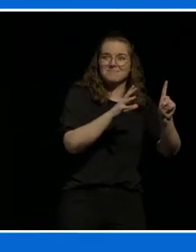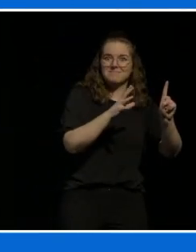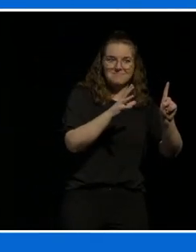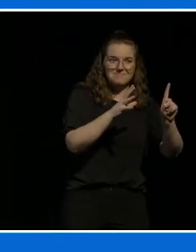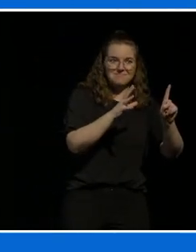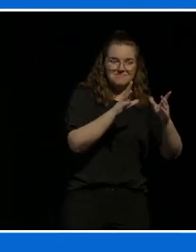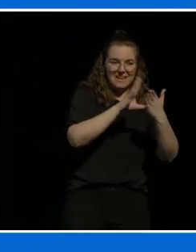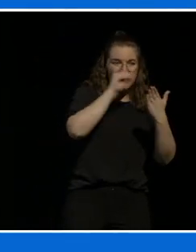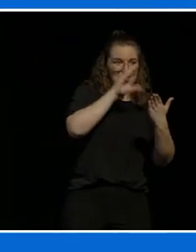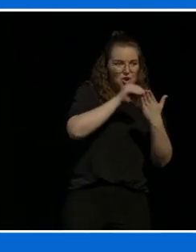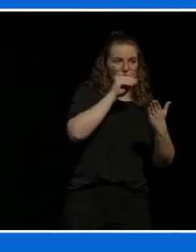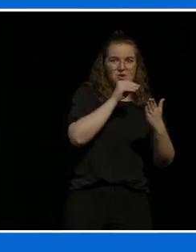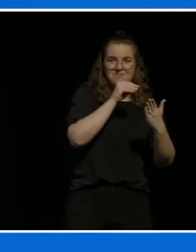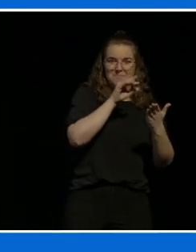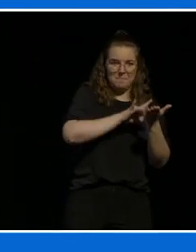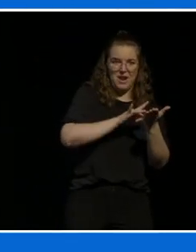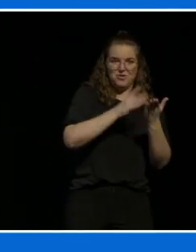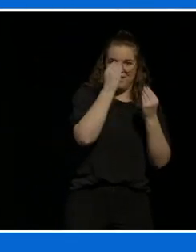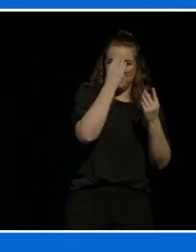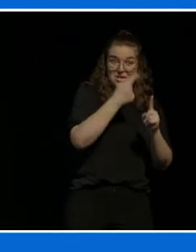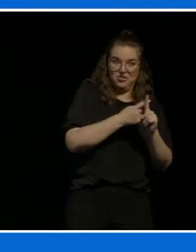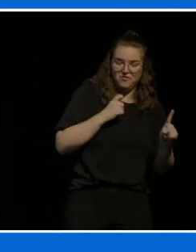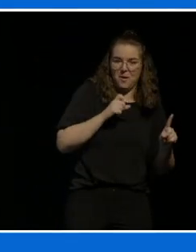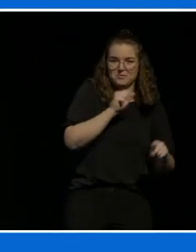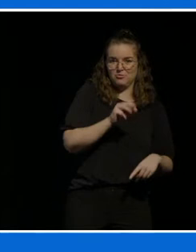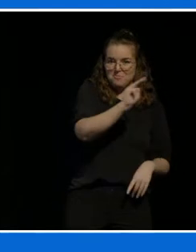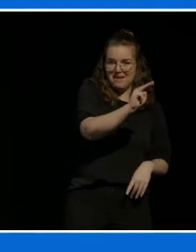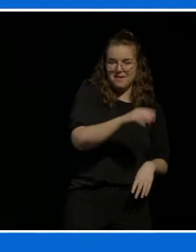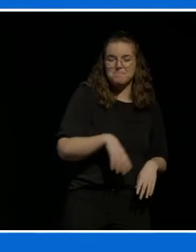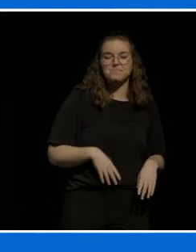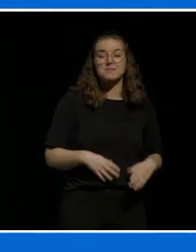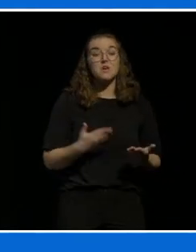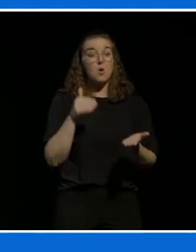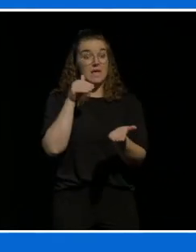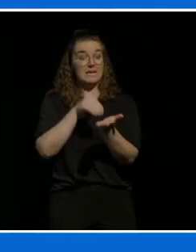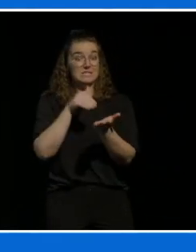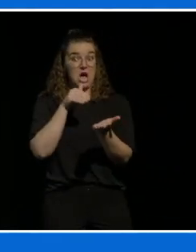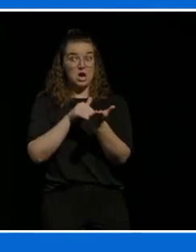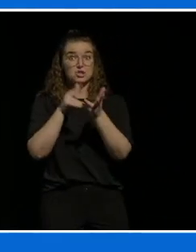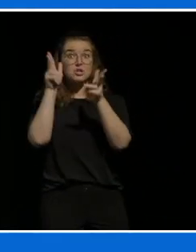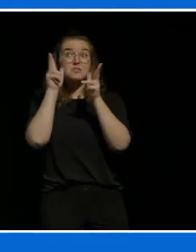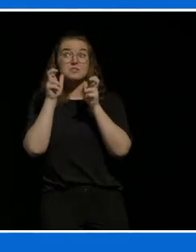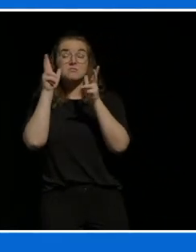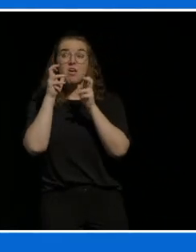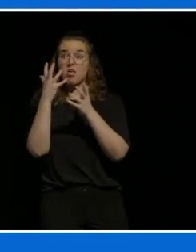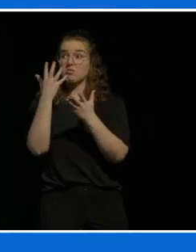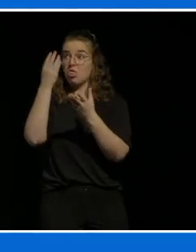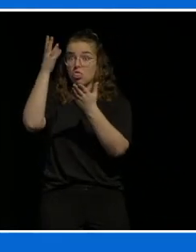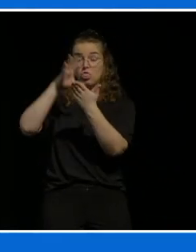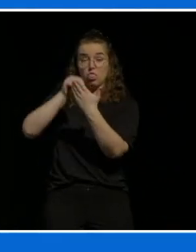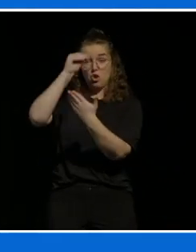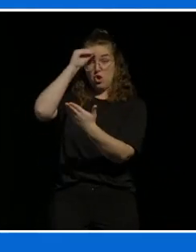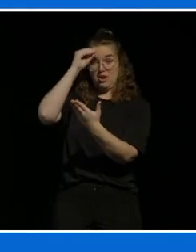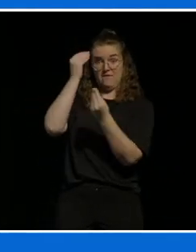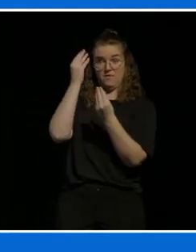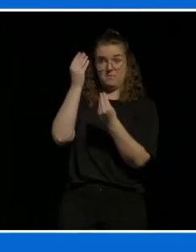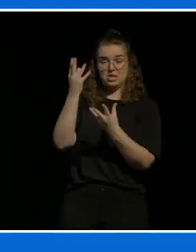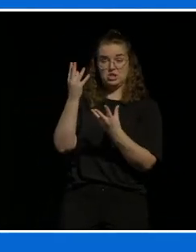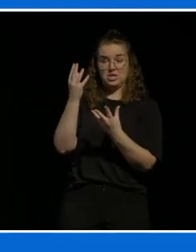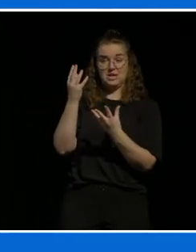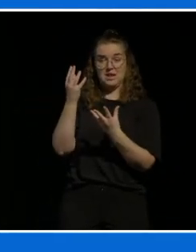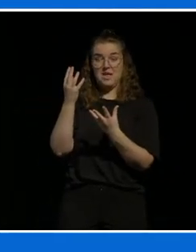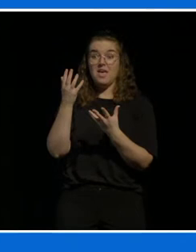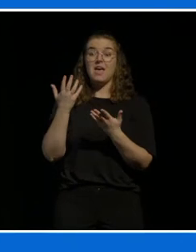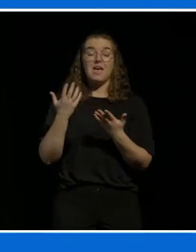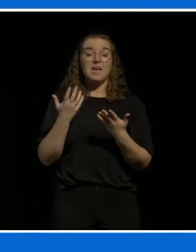et cetera. And when doctors aren't in the place where people are getting their information, they're getting wrong information from other people who may be putting out, like